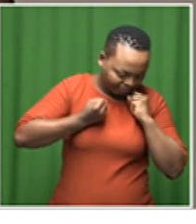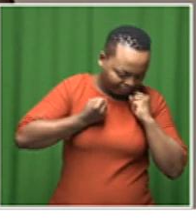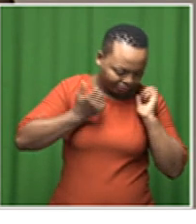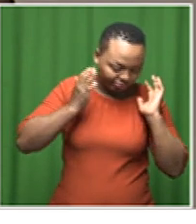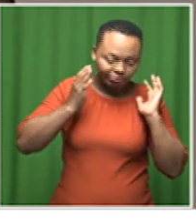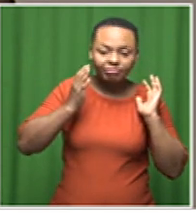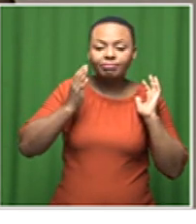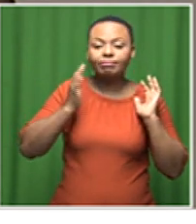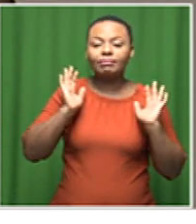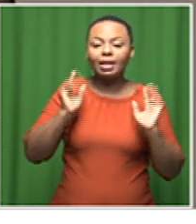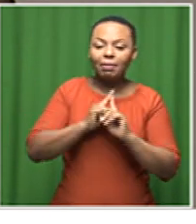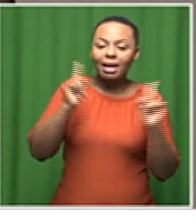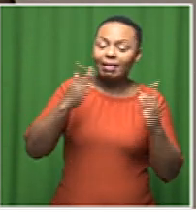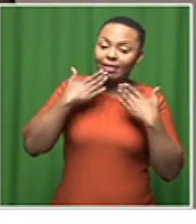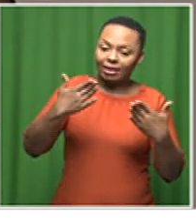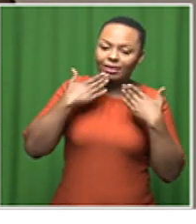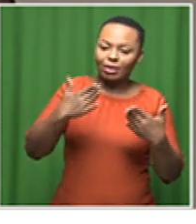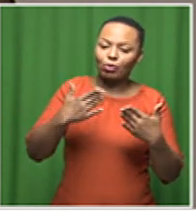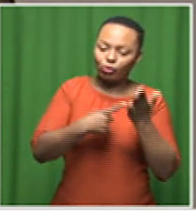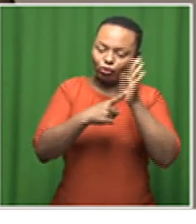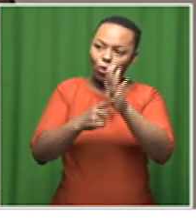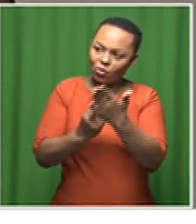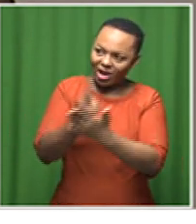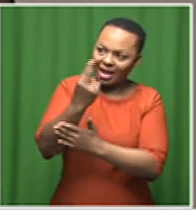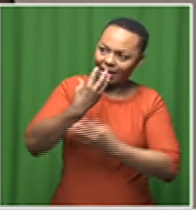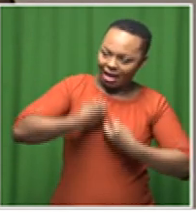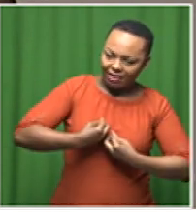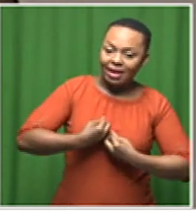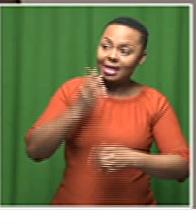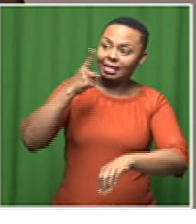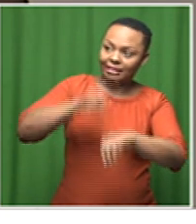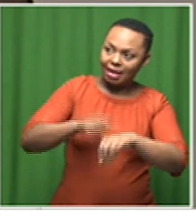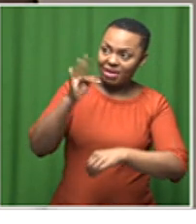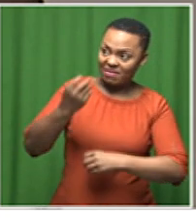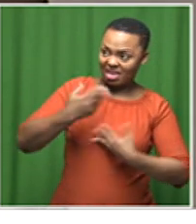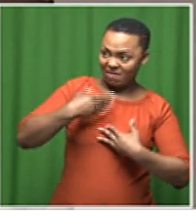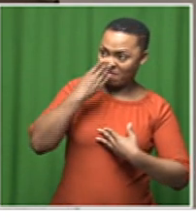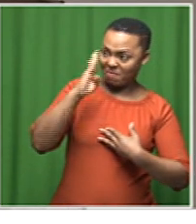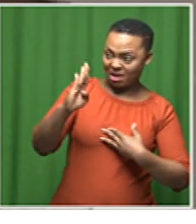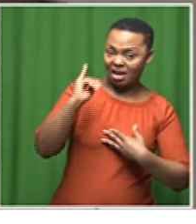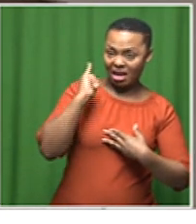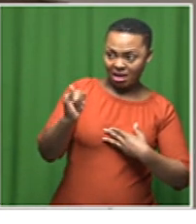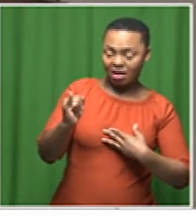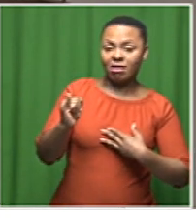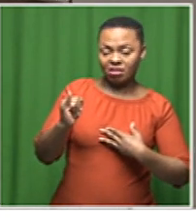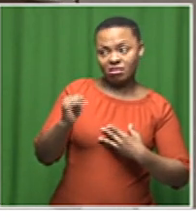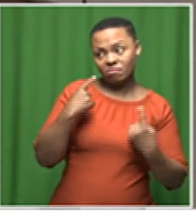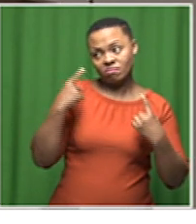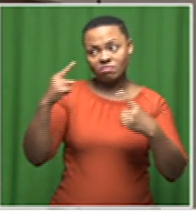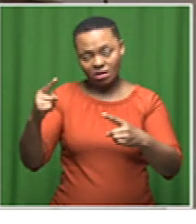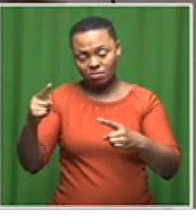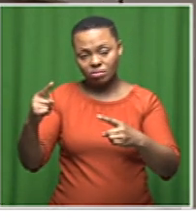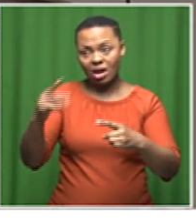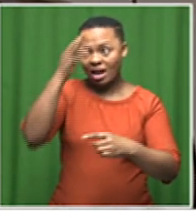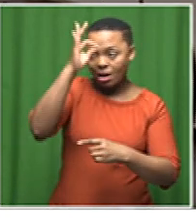to make that complaint. But thank you very much for the show. Next time I'm treated that way at the hospital, at the day hospital or a